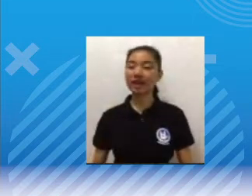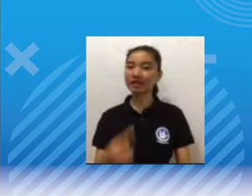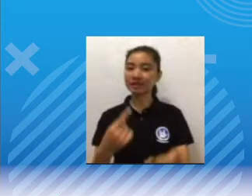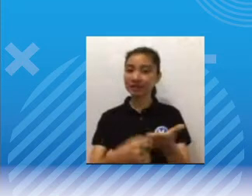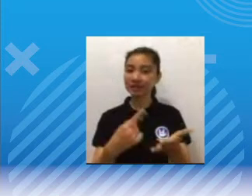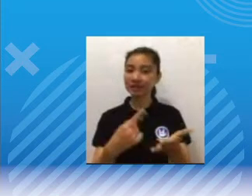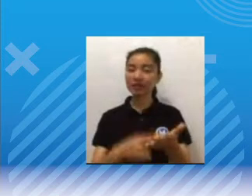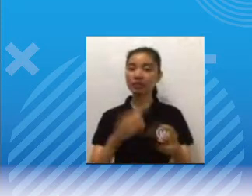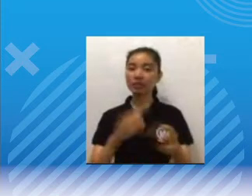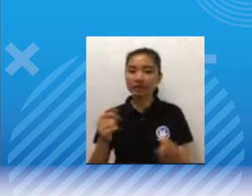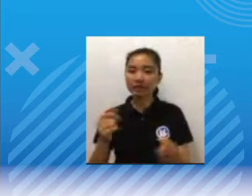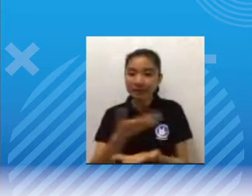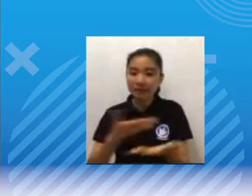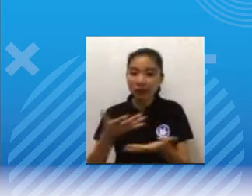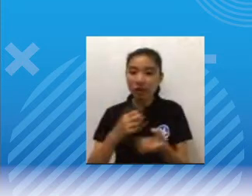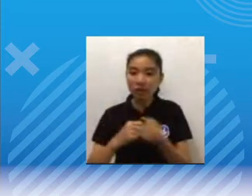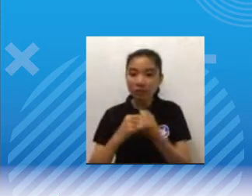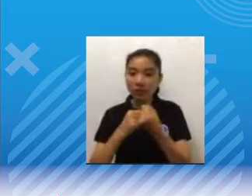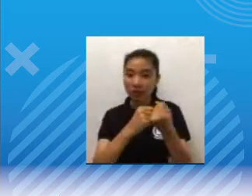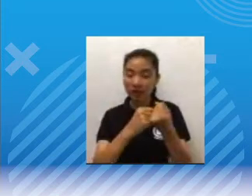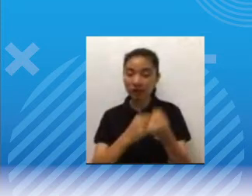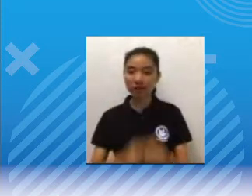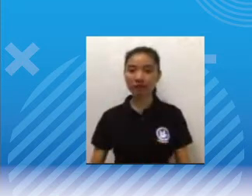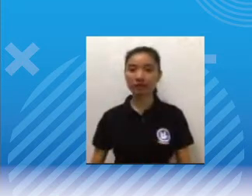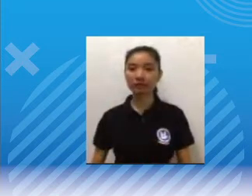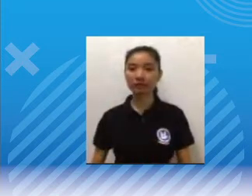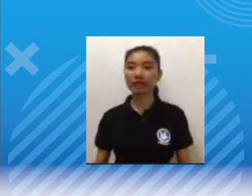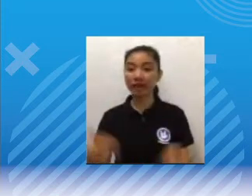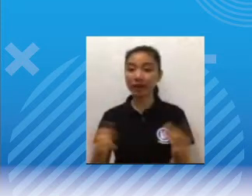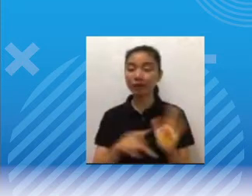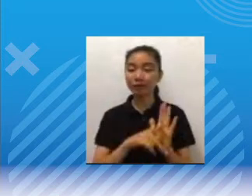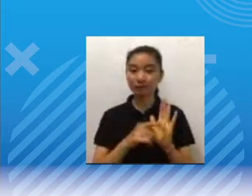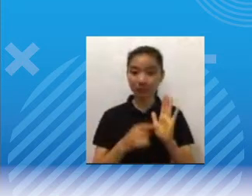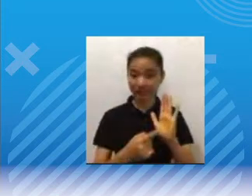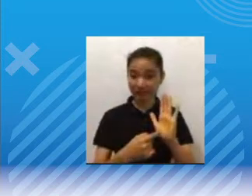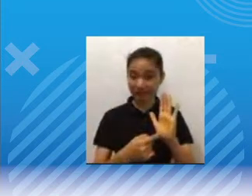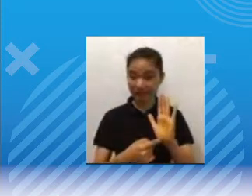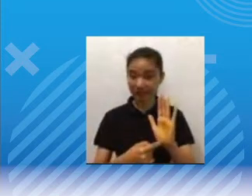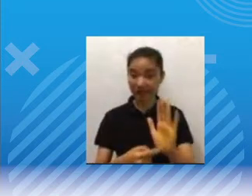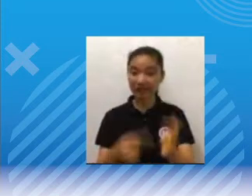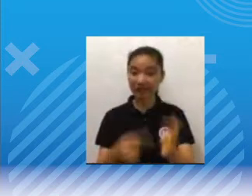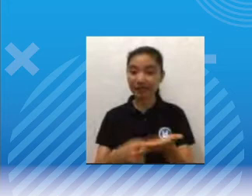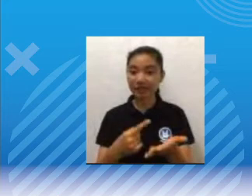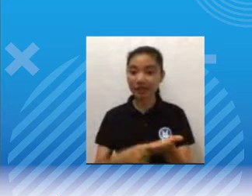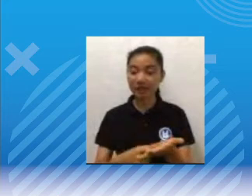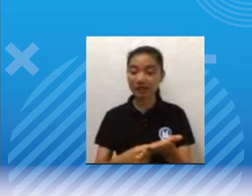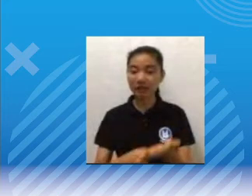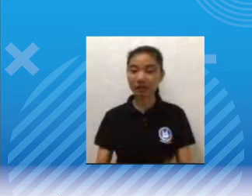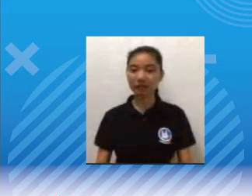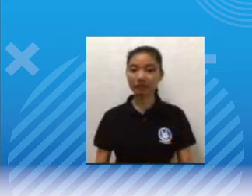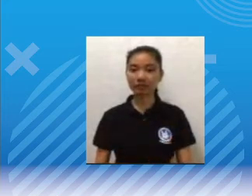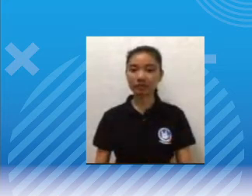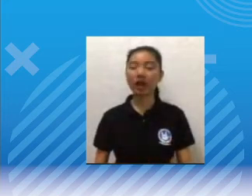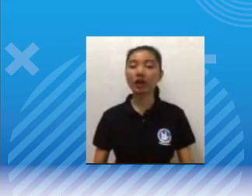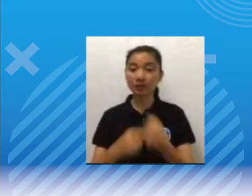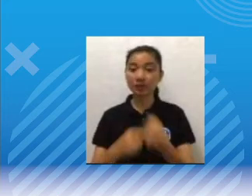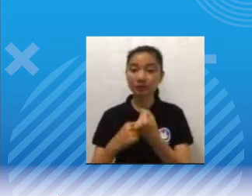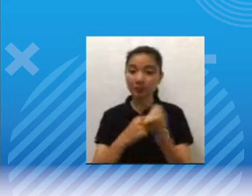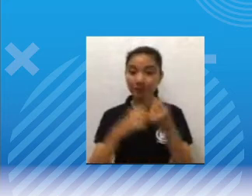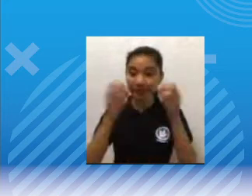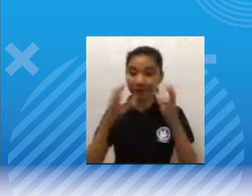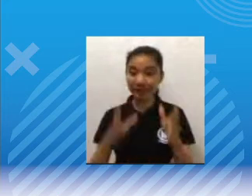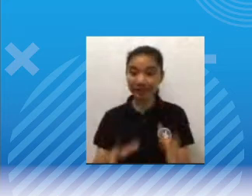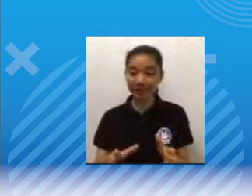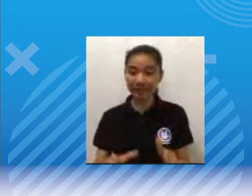and itong presentation kong ito, I'll be touching on some topics on supporting teachers,